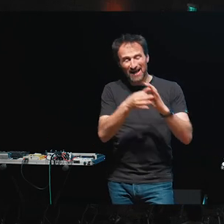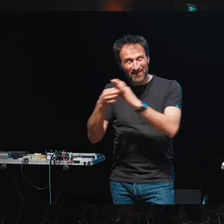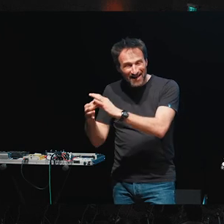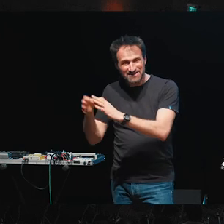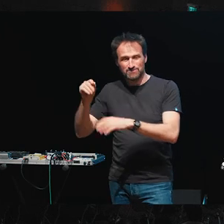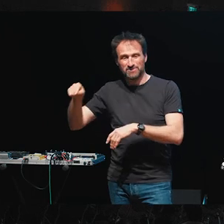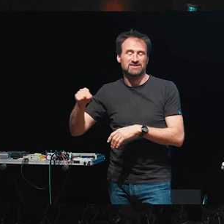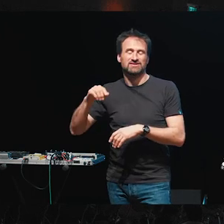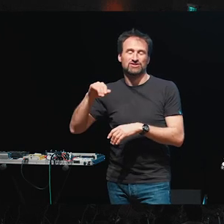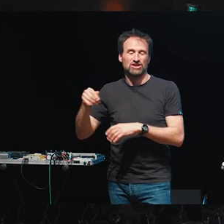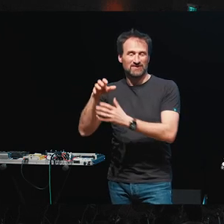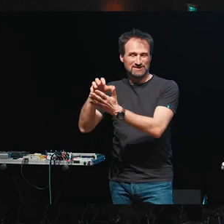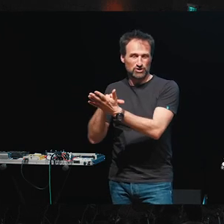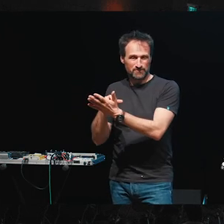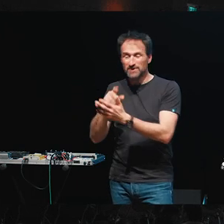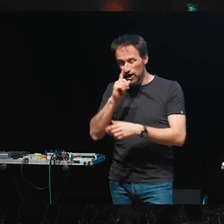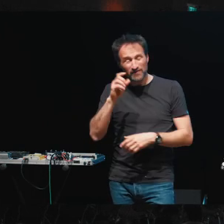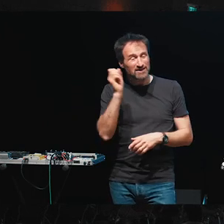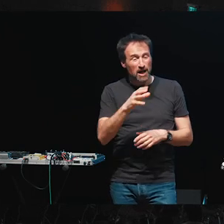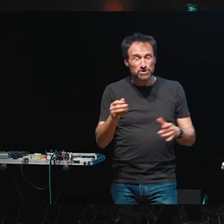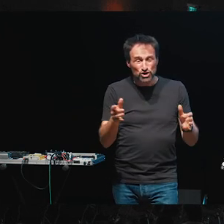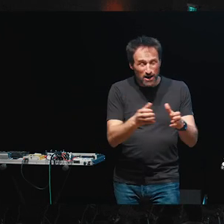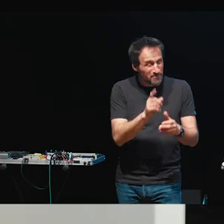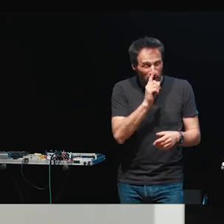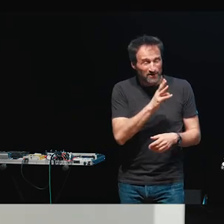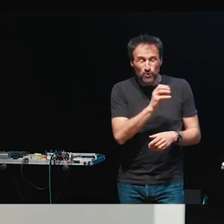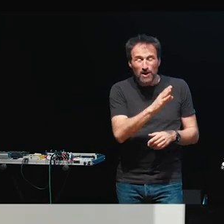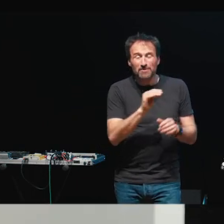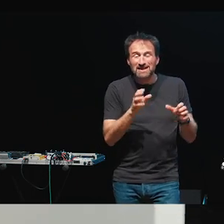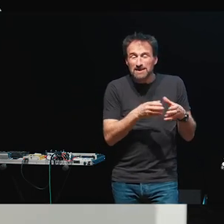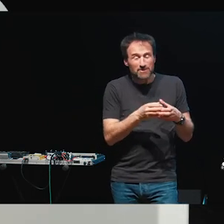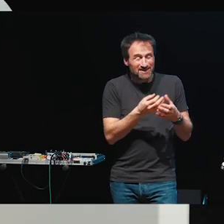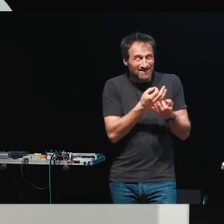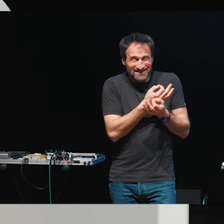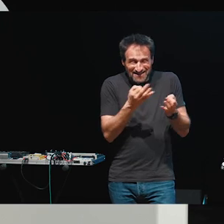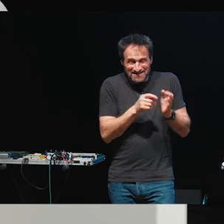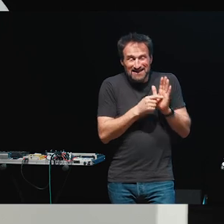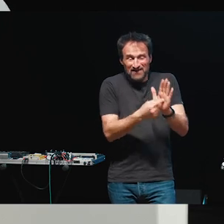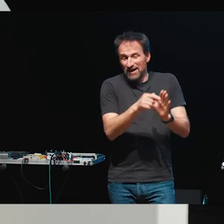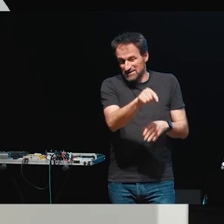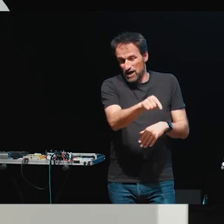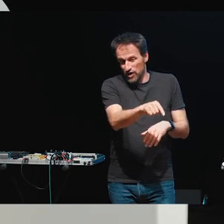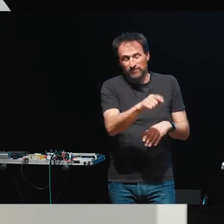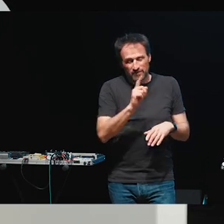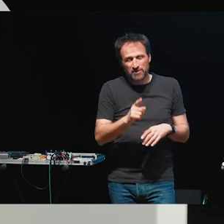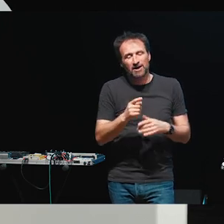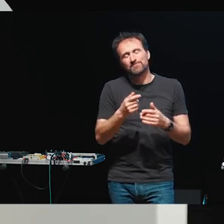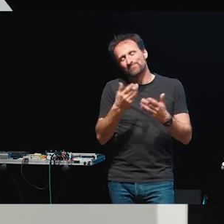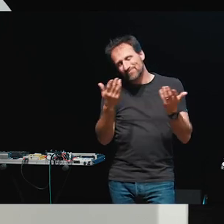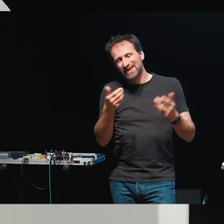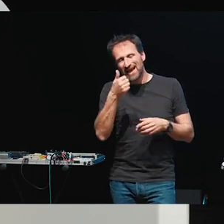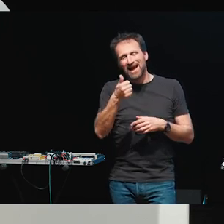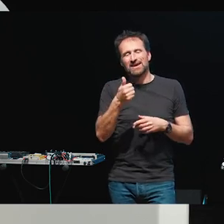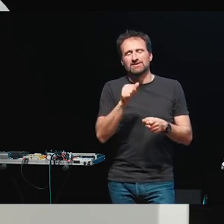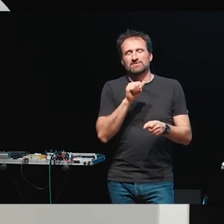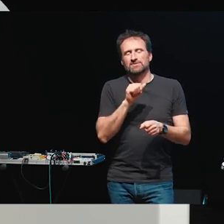get garbage collected, even if there's nothing in WebAssembly pointing to it. And so a couple ways that this is being resolved is, one is this